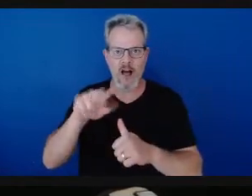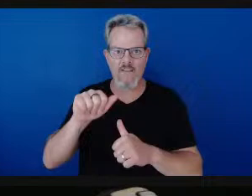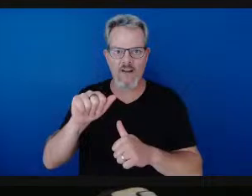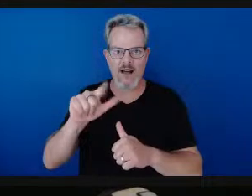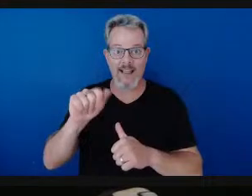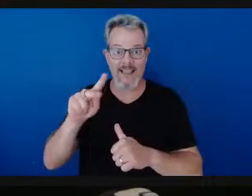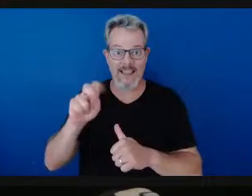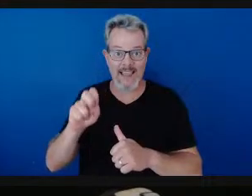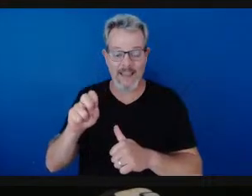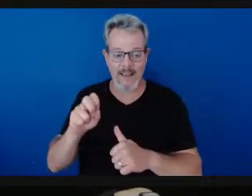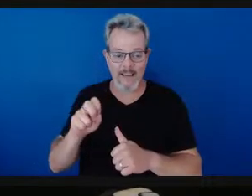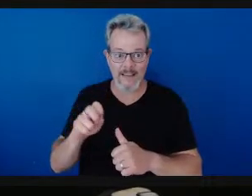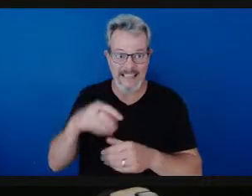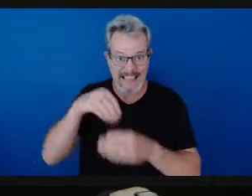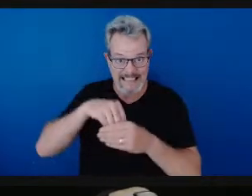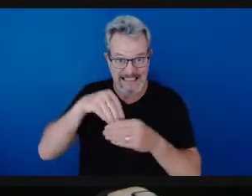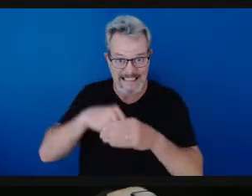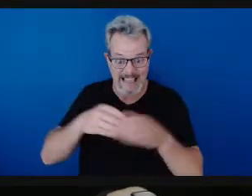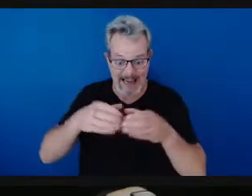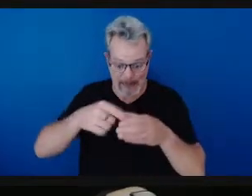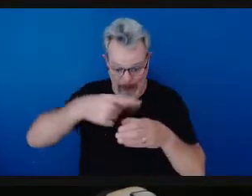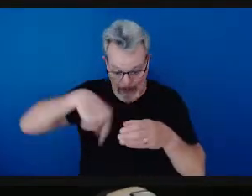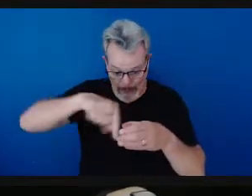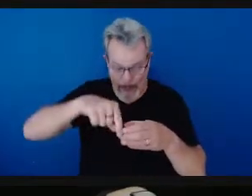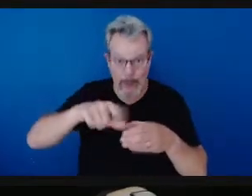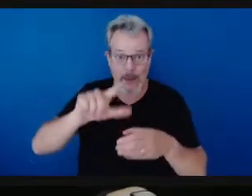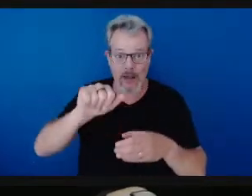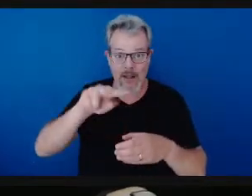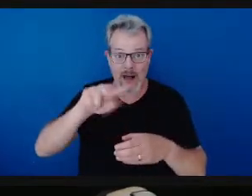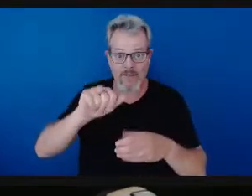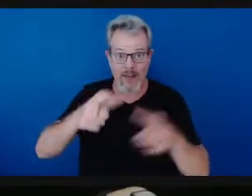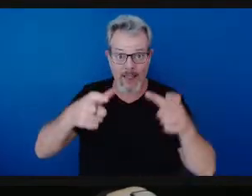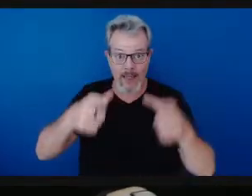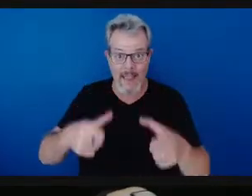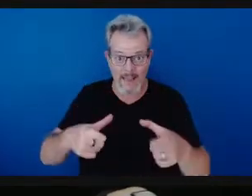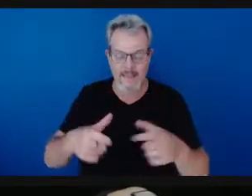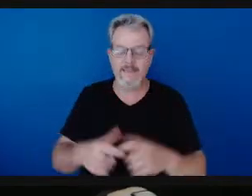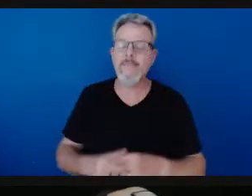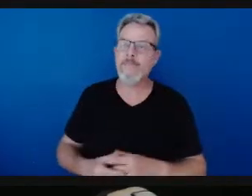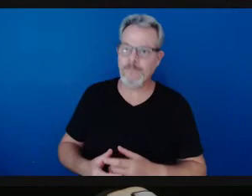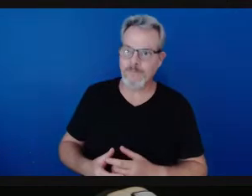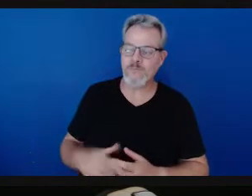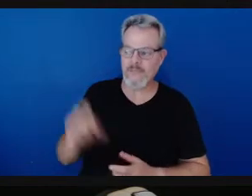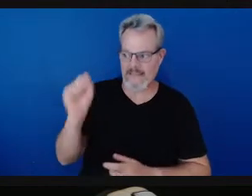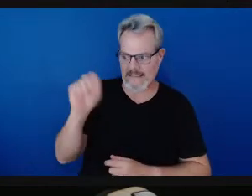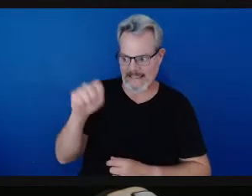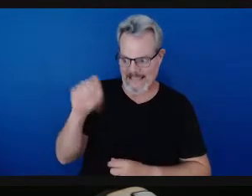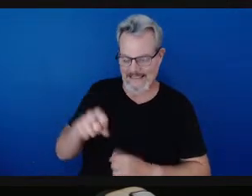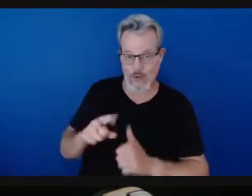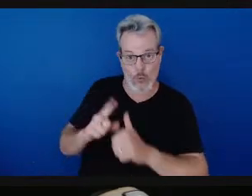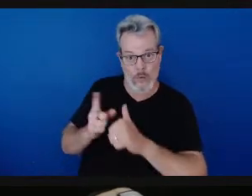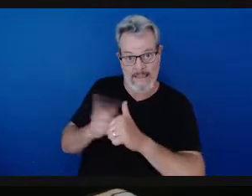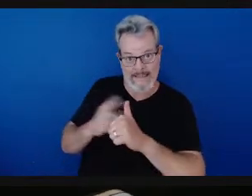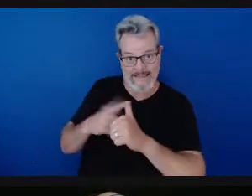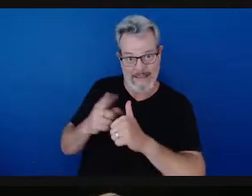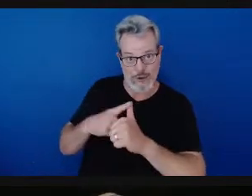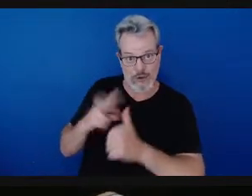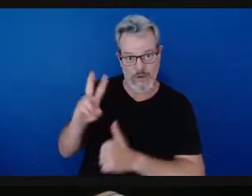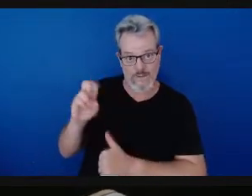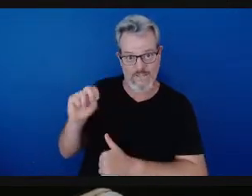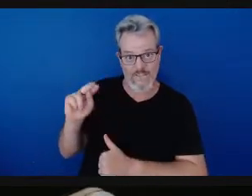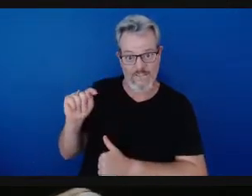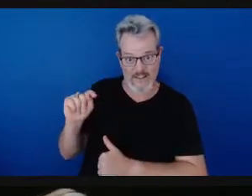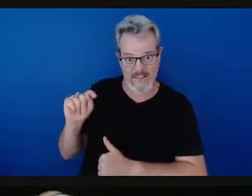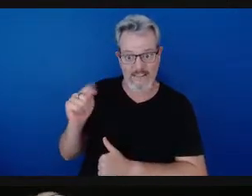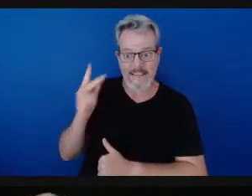Is it inside the lava lake, the vent, essentially? Yeah. So the initial vents seem to come